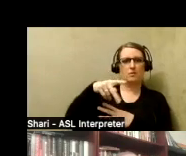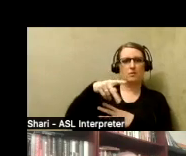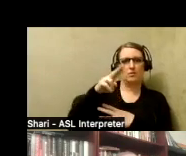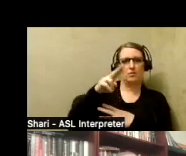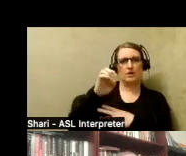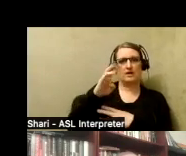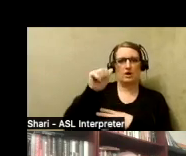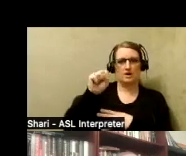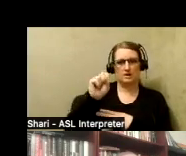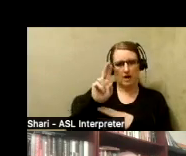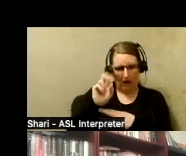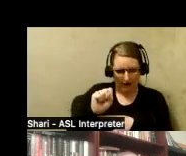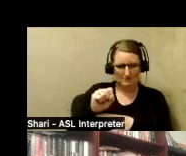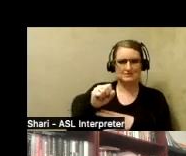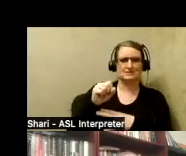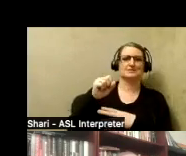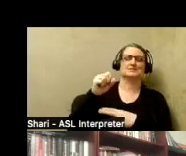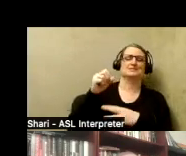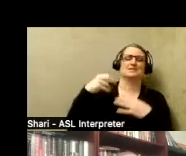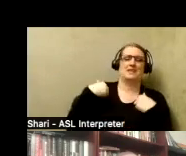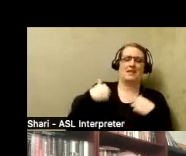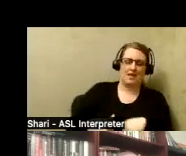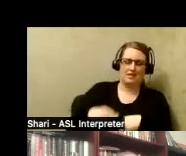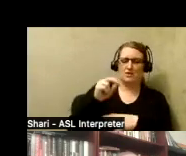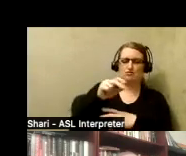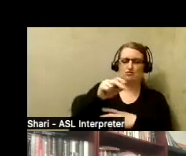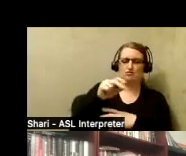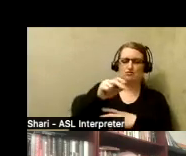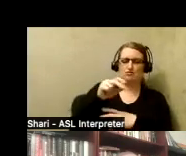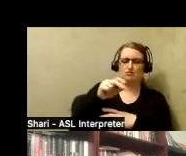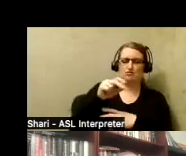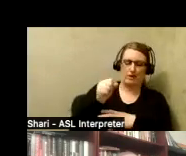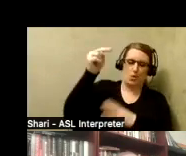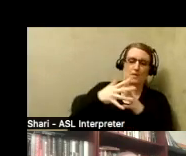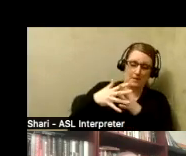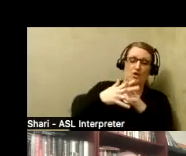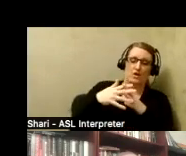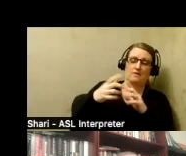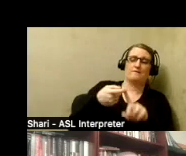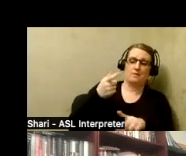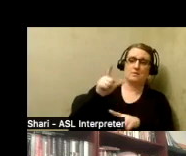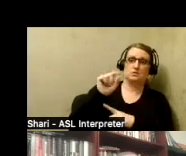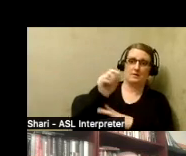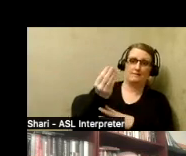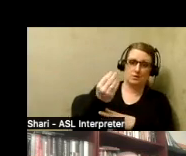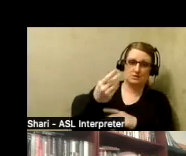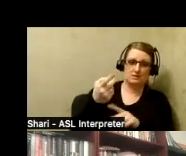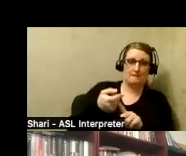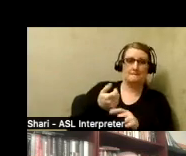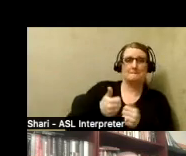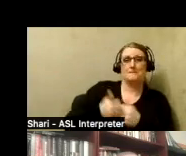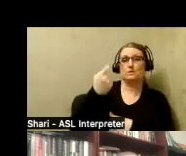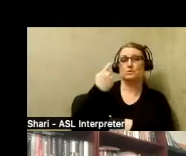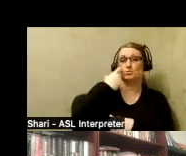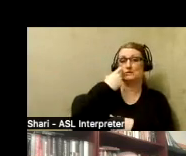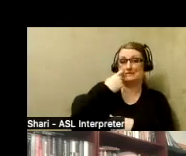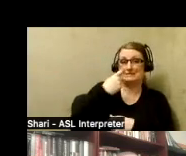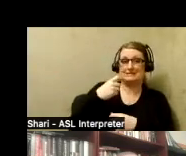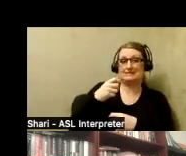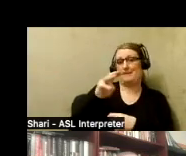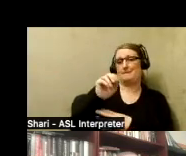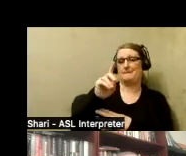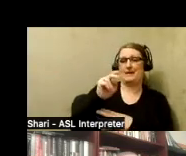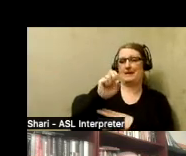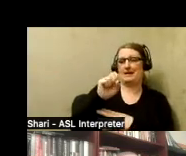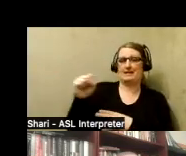Prescriptions, Contested Histories of Race and Health in North America from 2014. His most recent book, Madness in the City